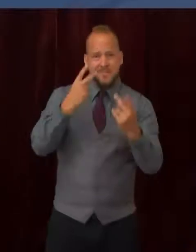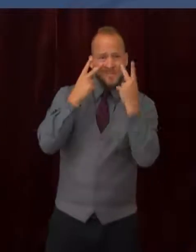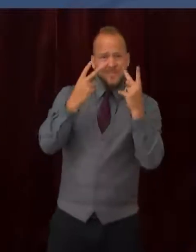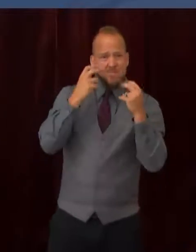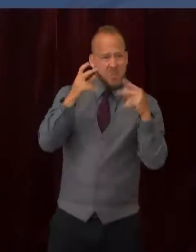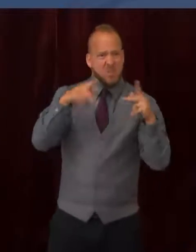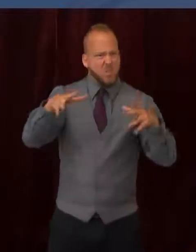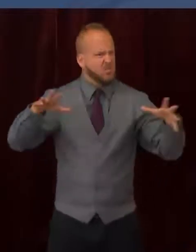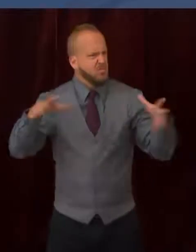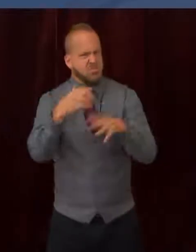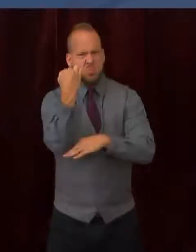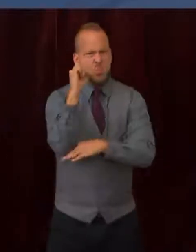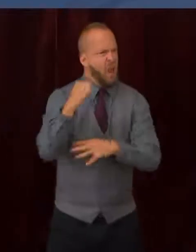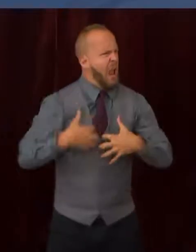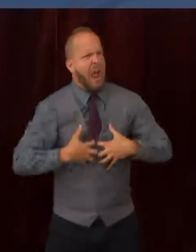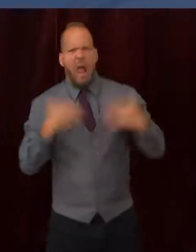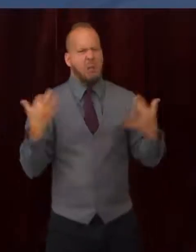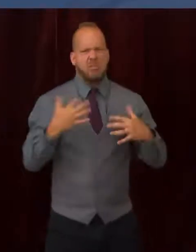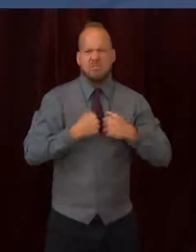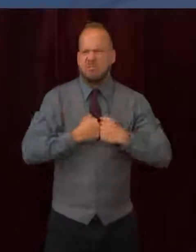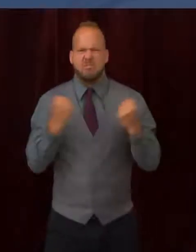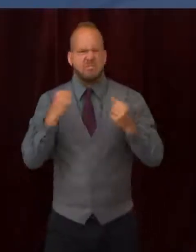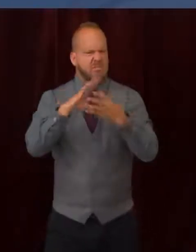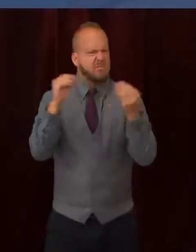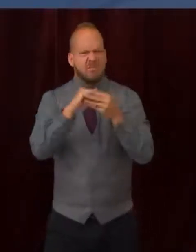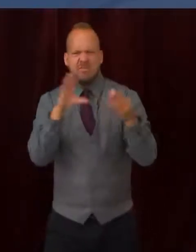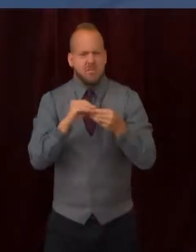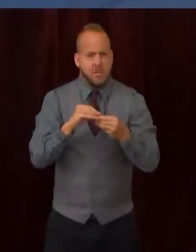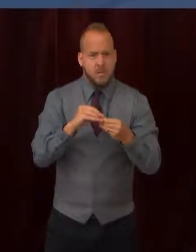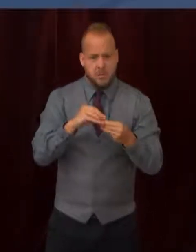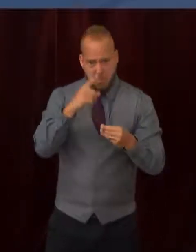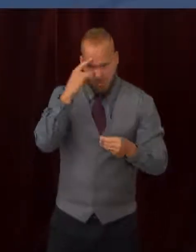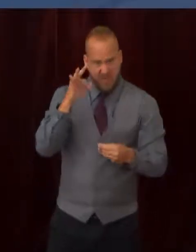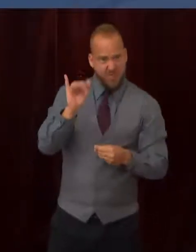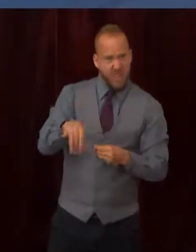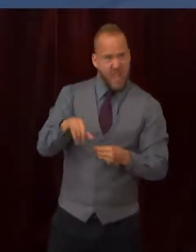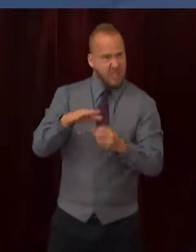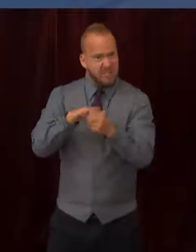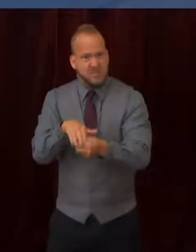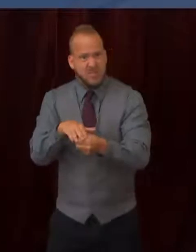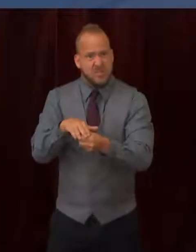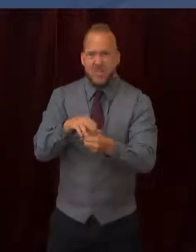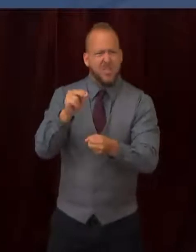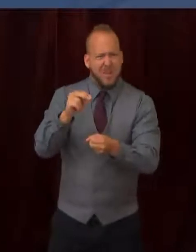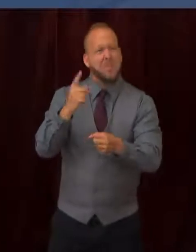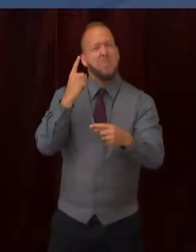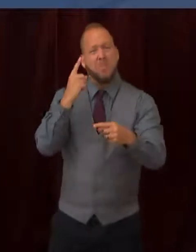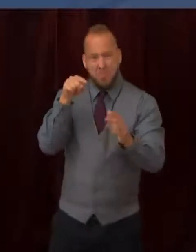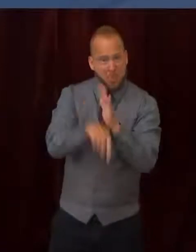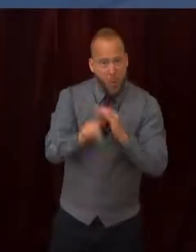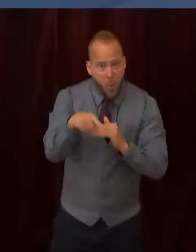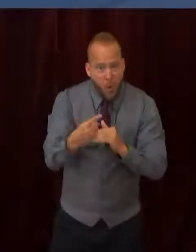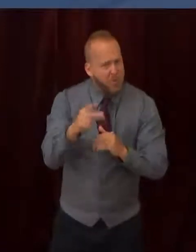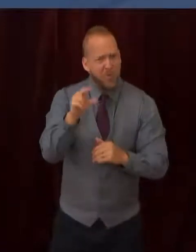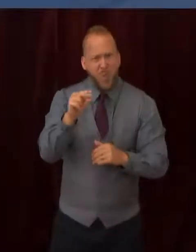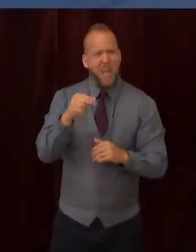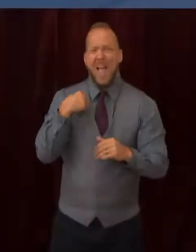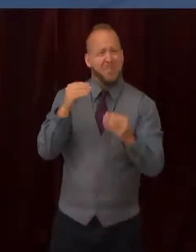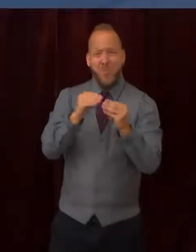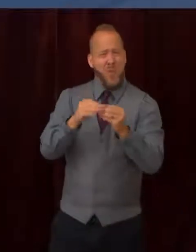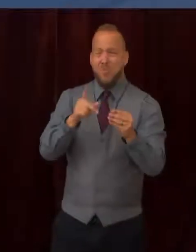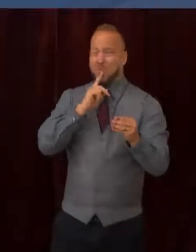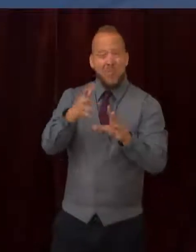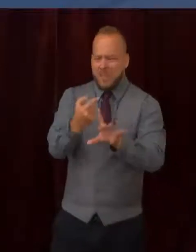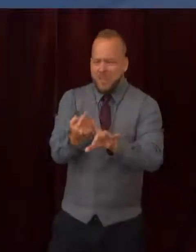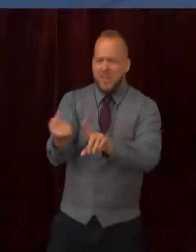because of this disparity, but the larger disparities that we have to commit ourselves to to be that blessed community that Martin Luther King